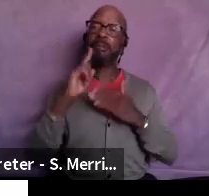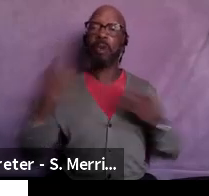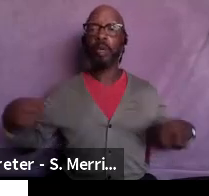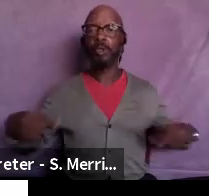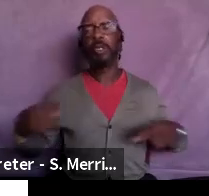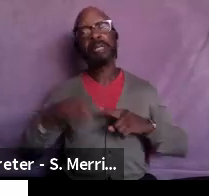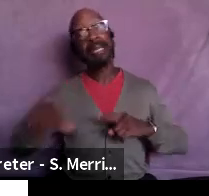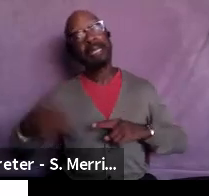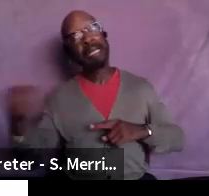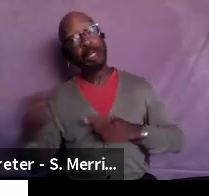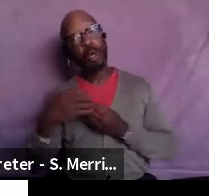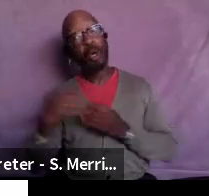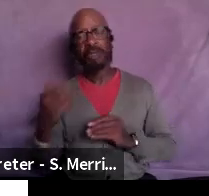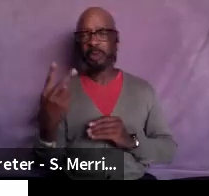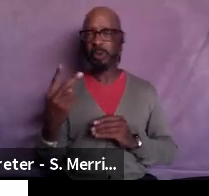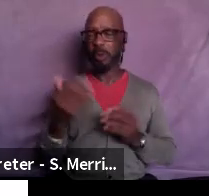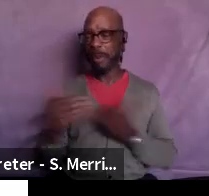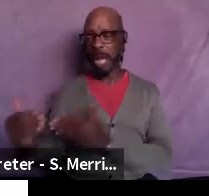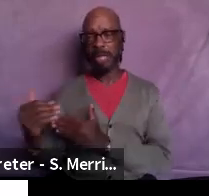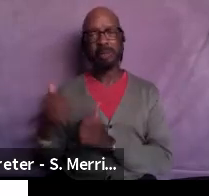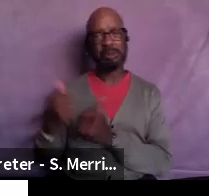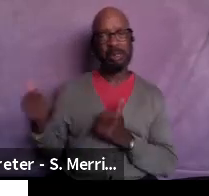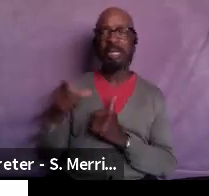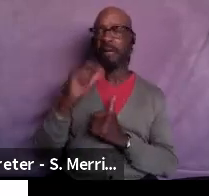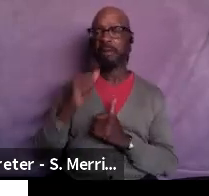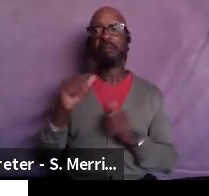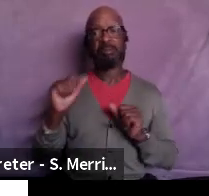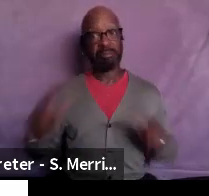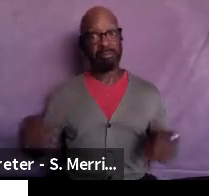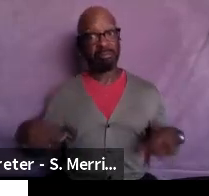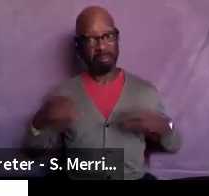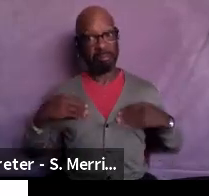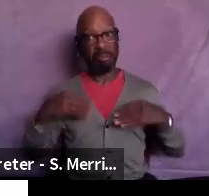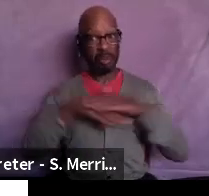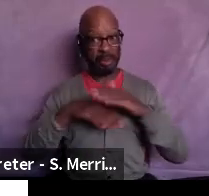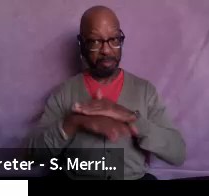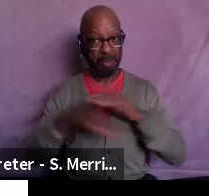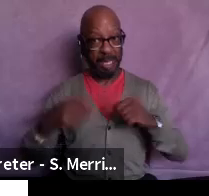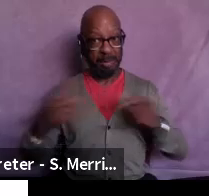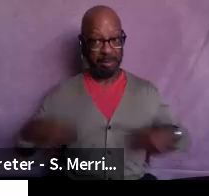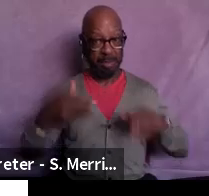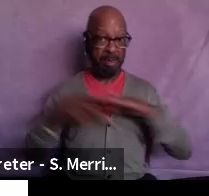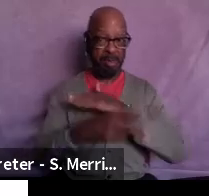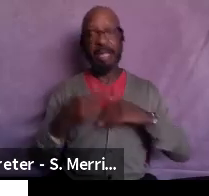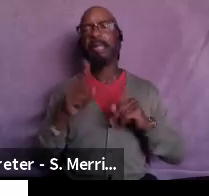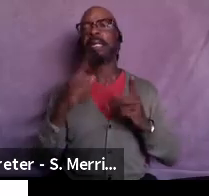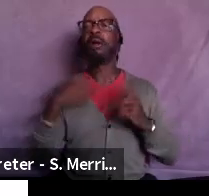only 2 blocks away that was wheelchair accessible and offered the same services and programs. So when viewing